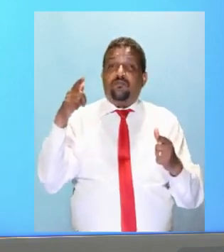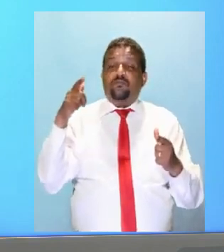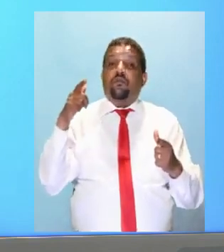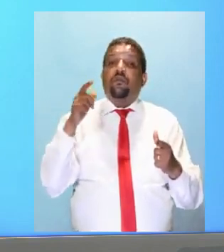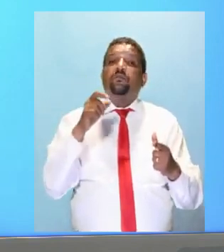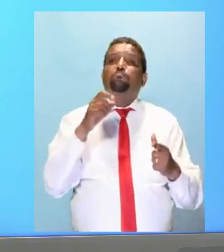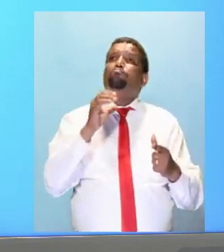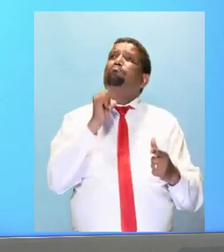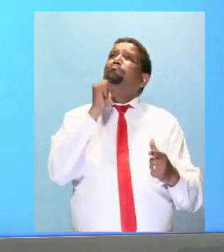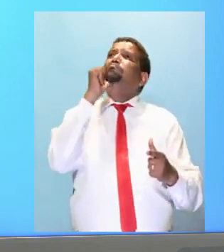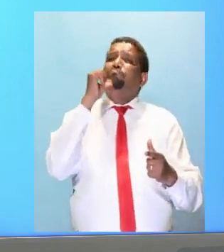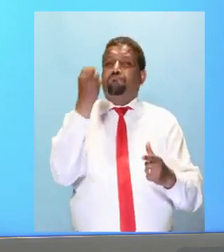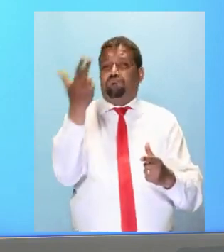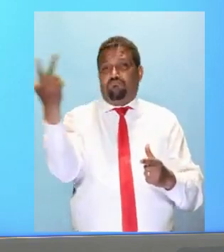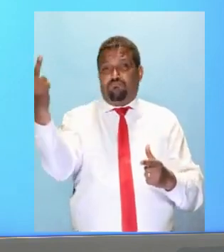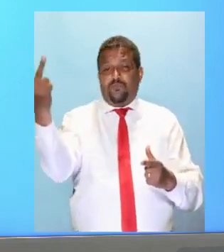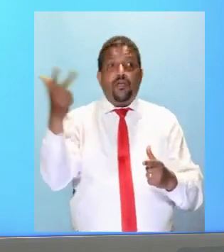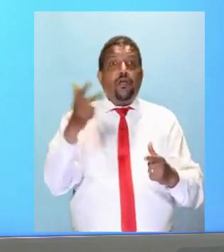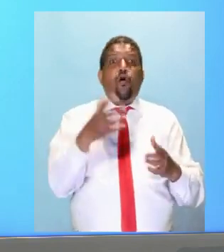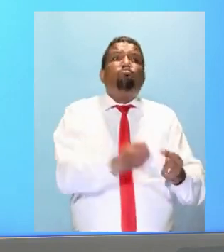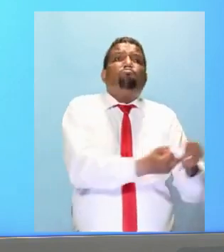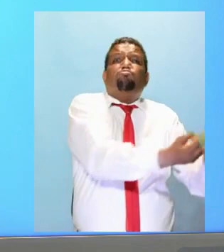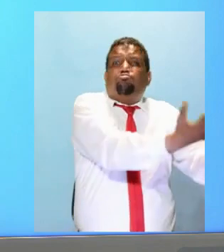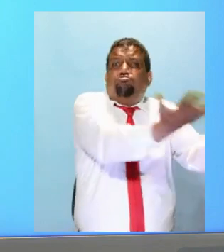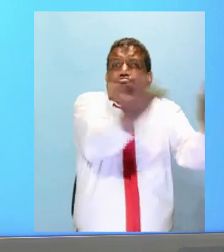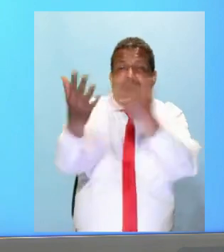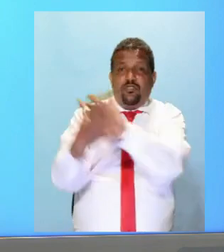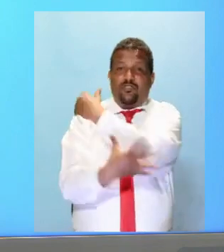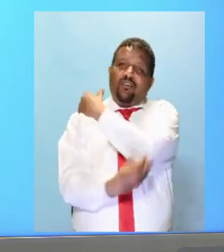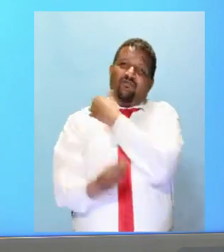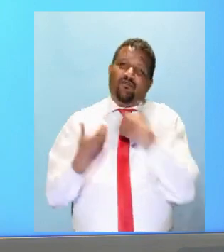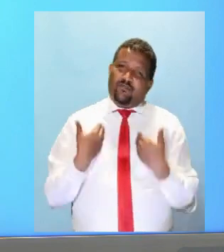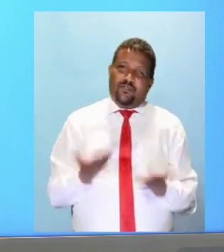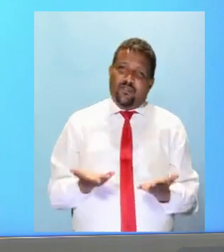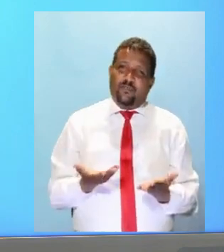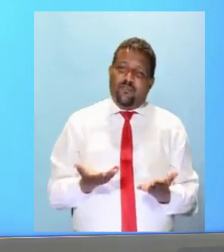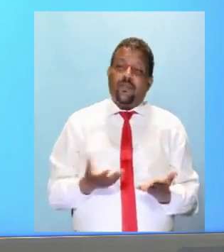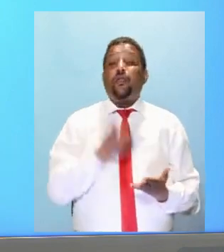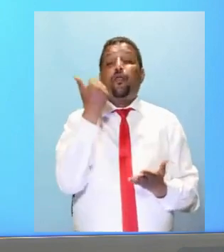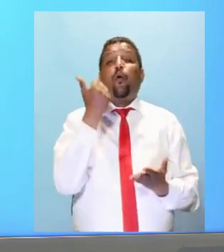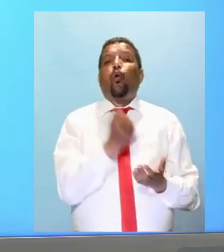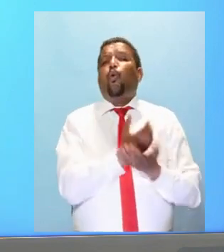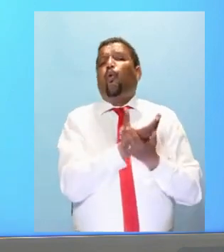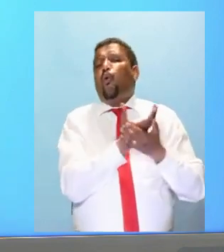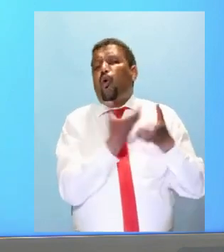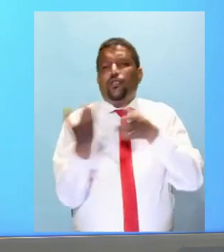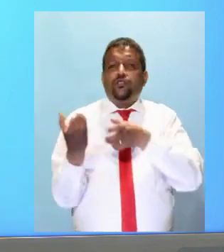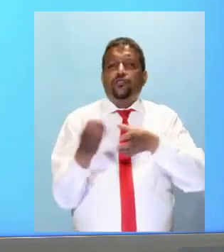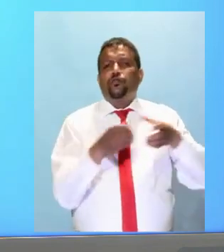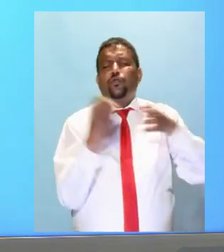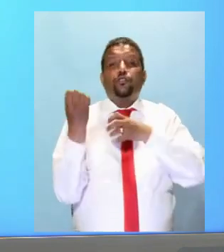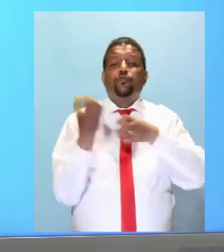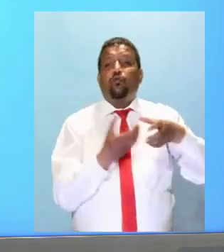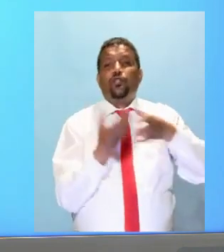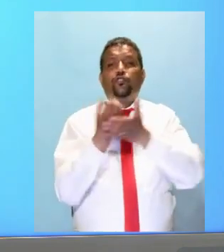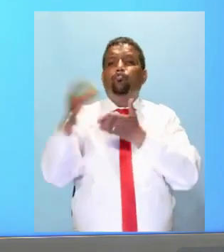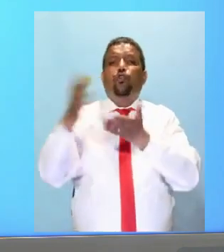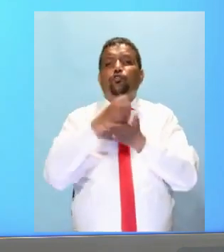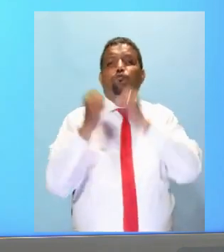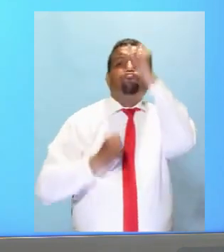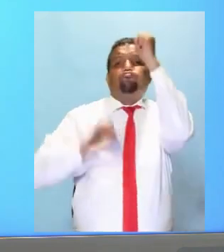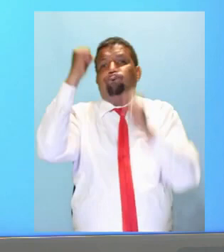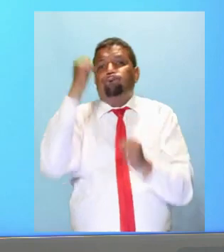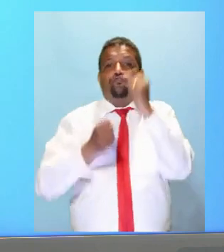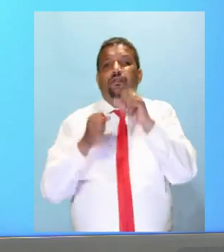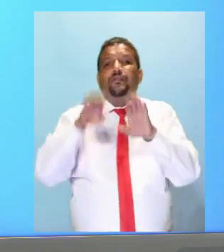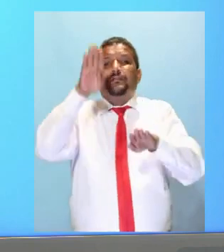income individuals. The other disadvantage is there is too much waste caused by competition.